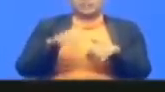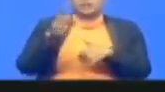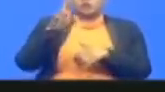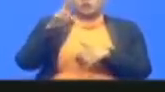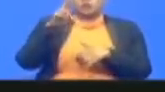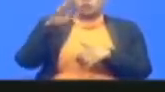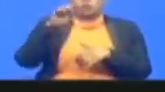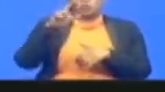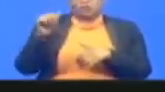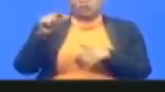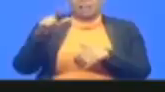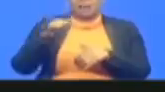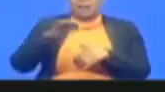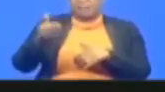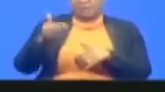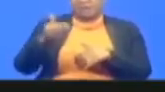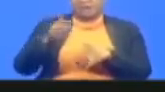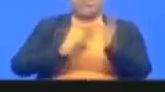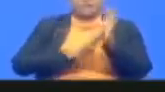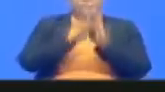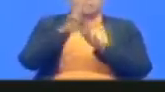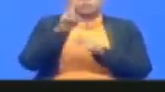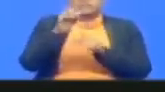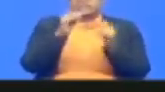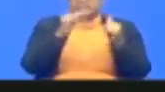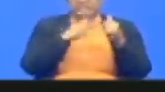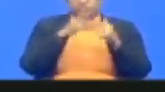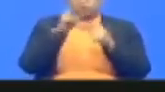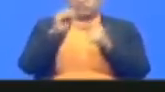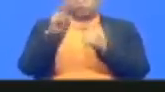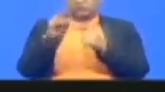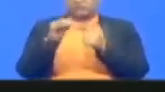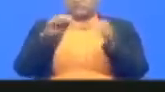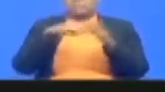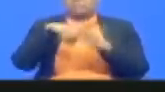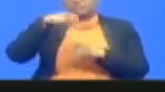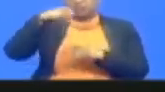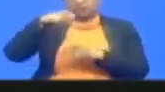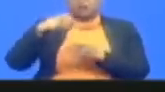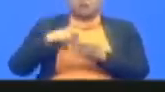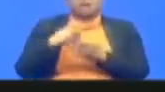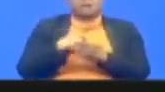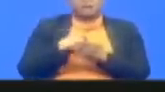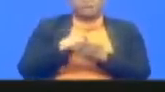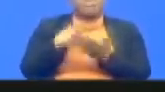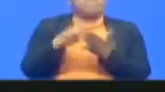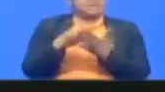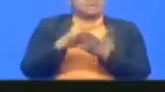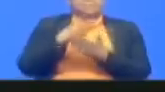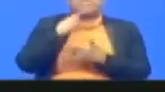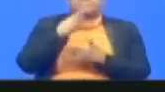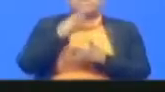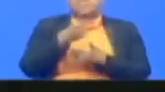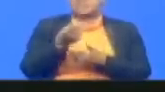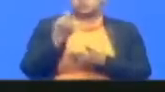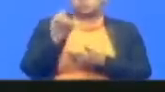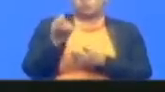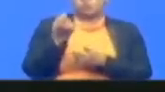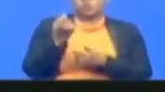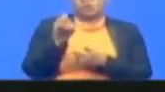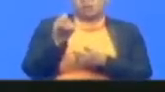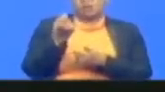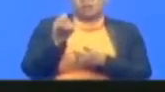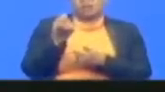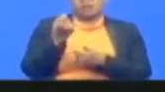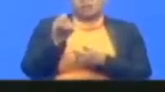urban development that the 2019-2020 budget has set aside, an amount they say is a lower allocation than they would